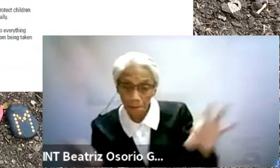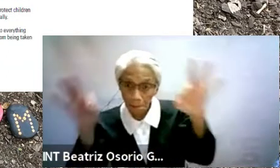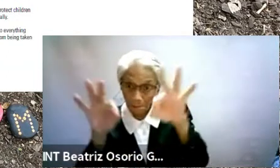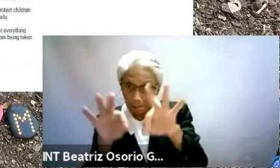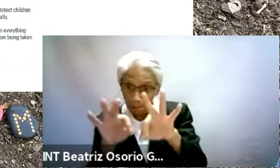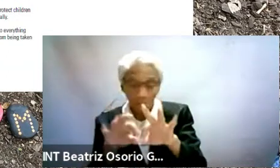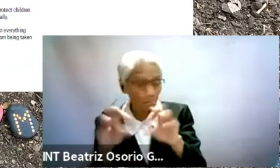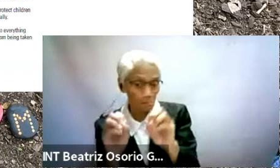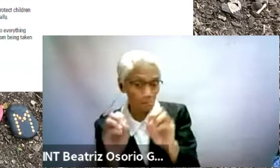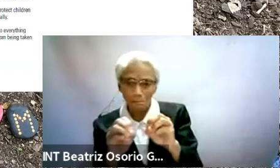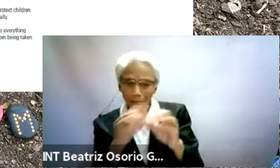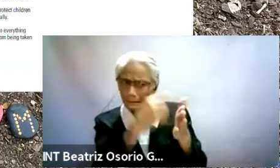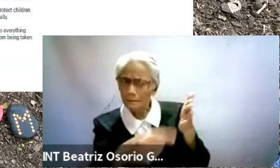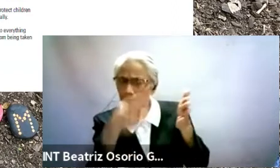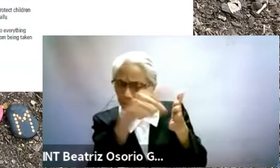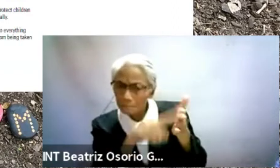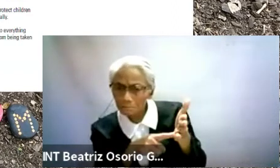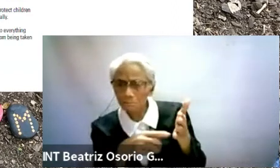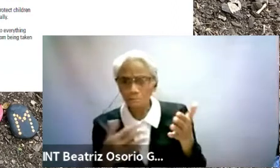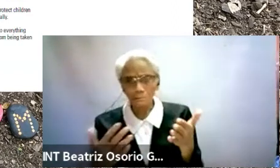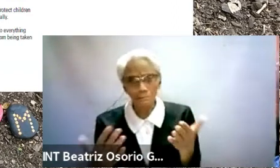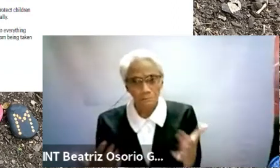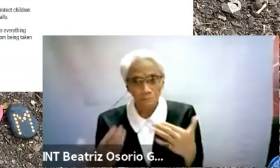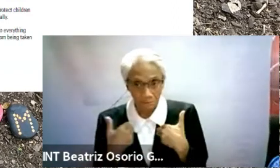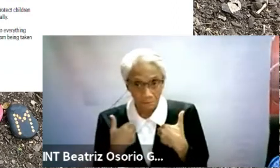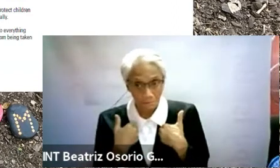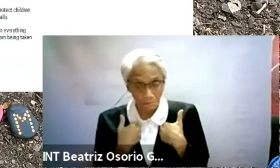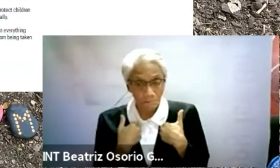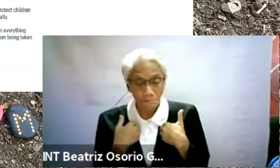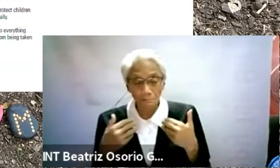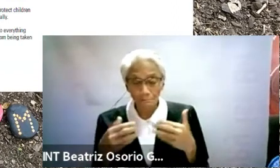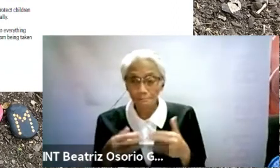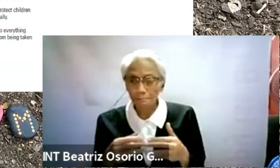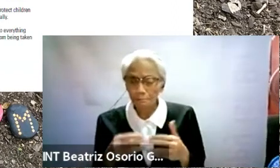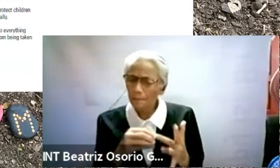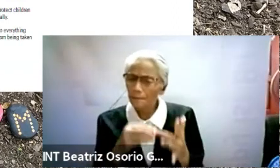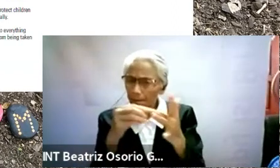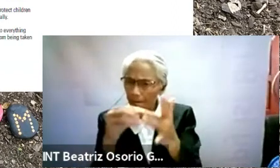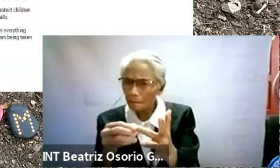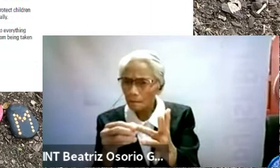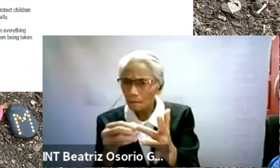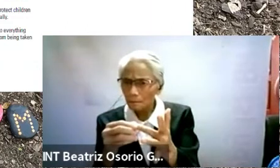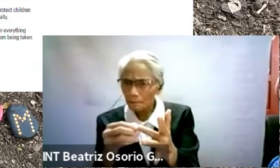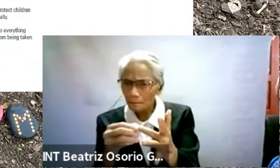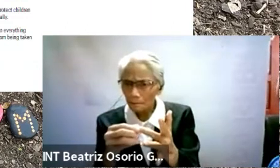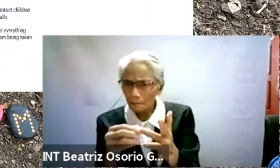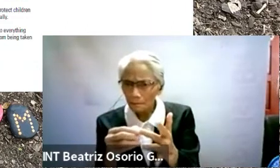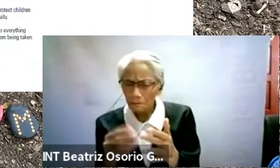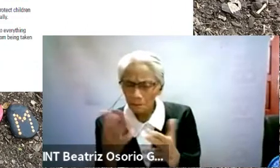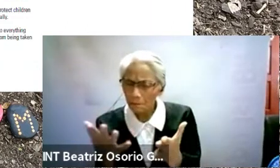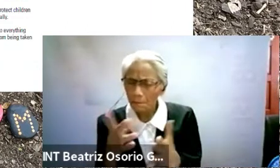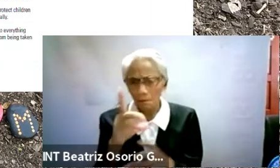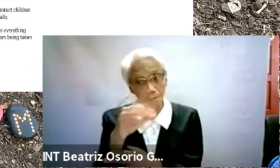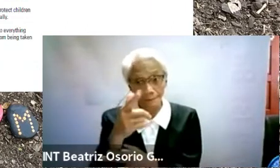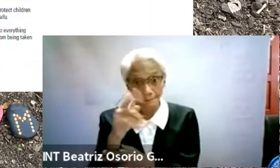non-discrimination, Article 2 has a very particular significance, really, in a digital